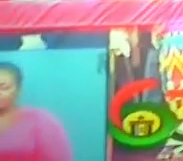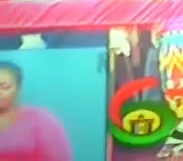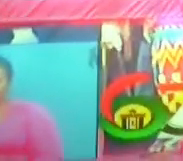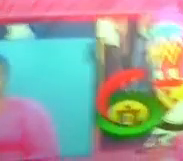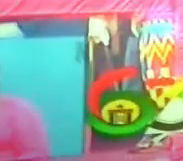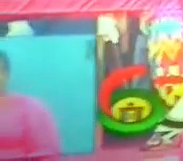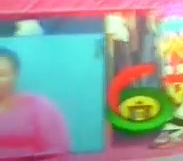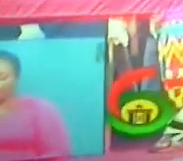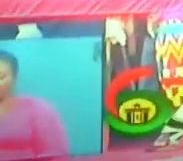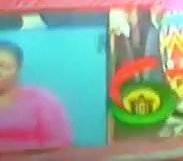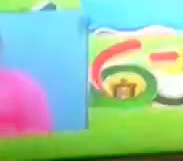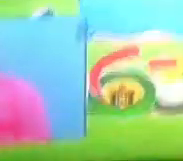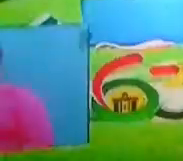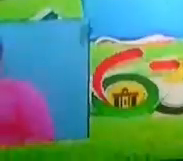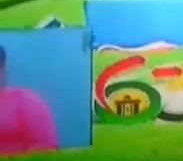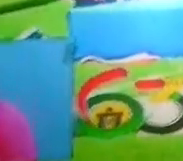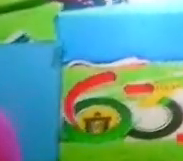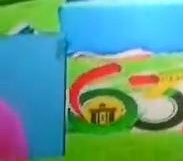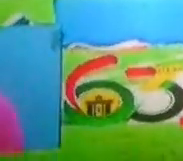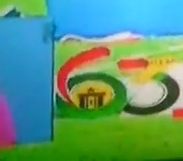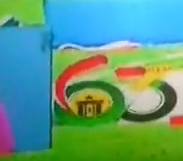physical display.